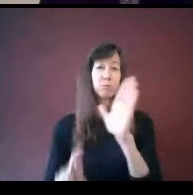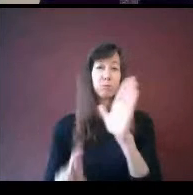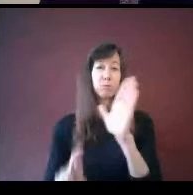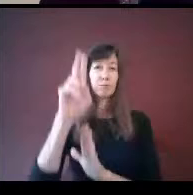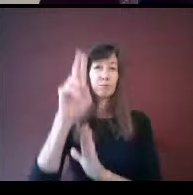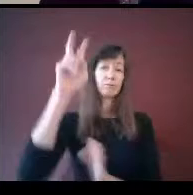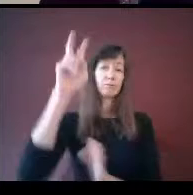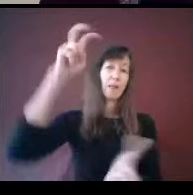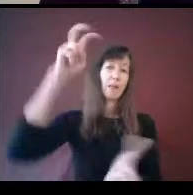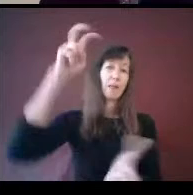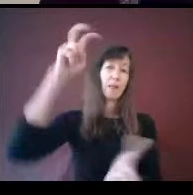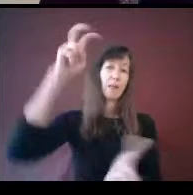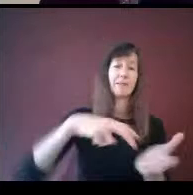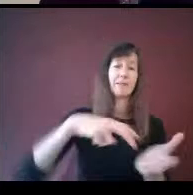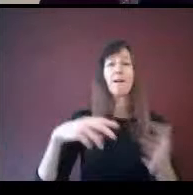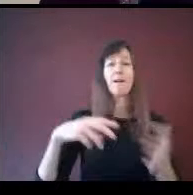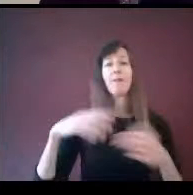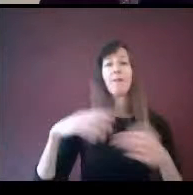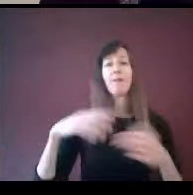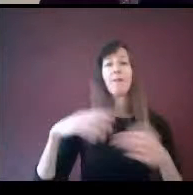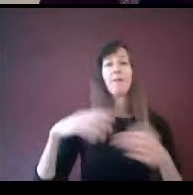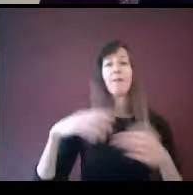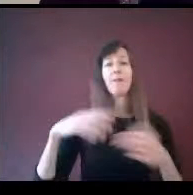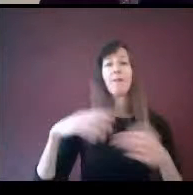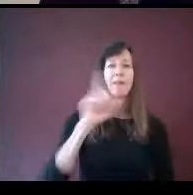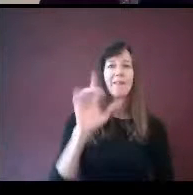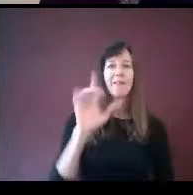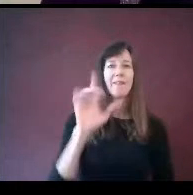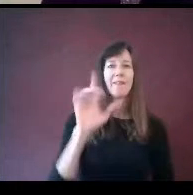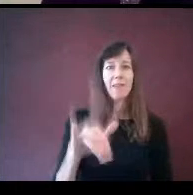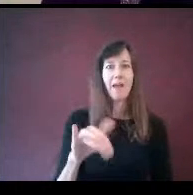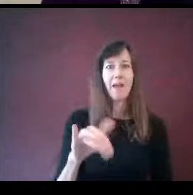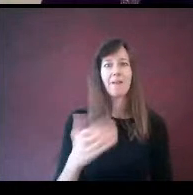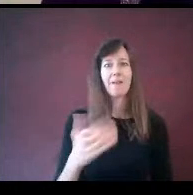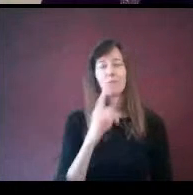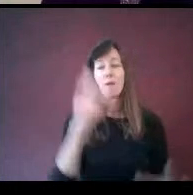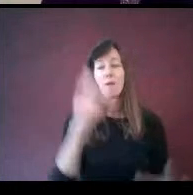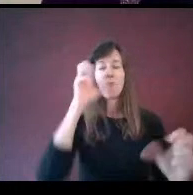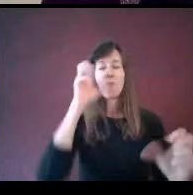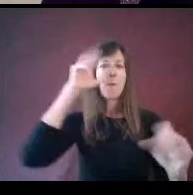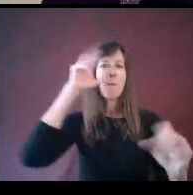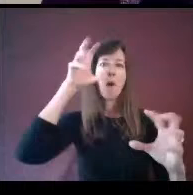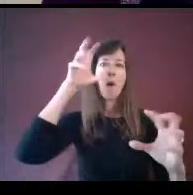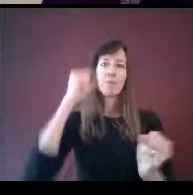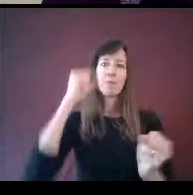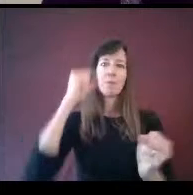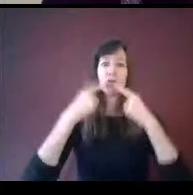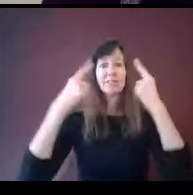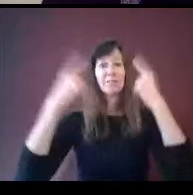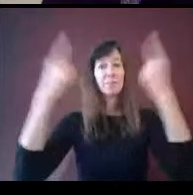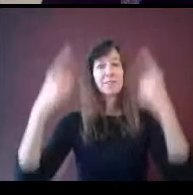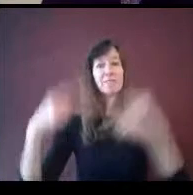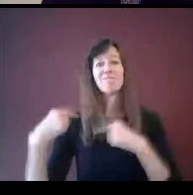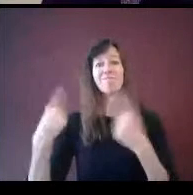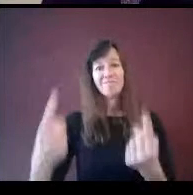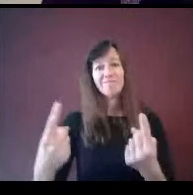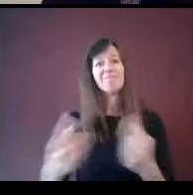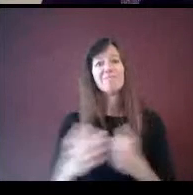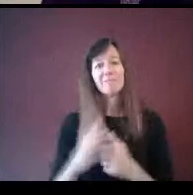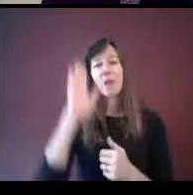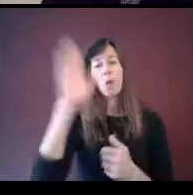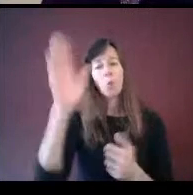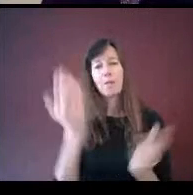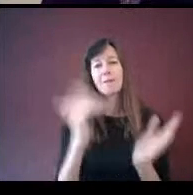bold and really remarkable achievements that again will save lives. So